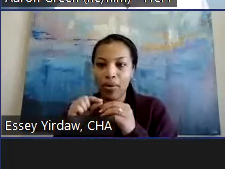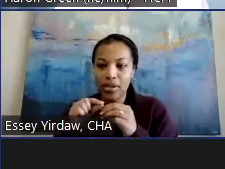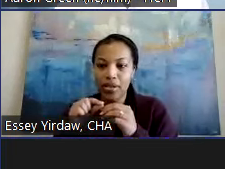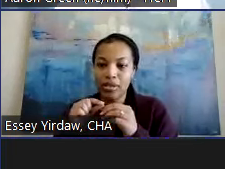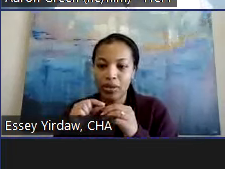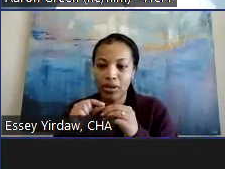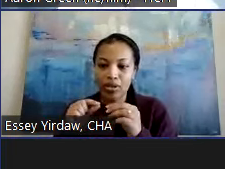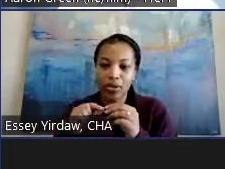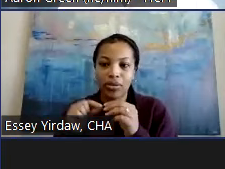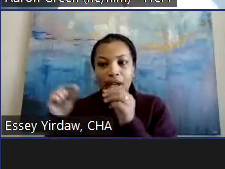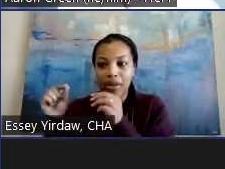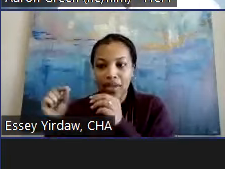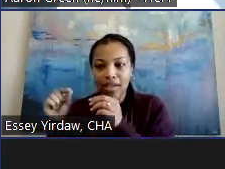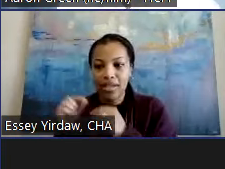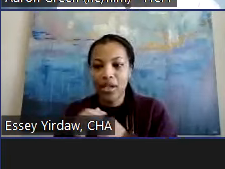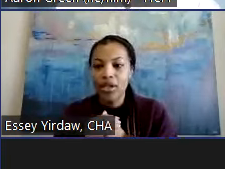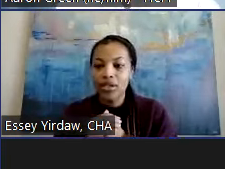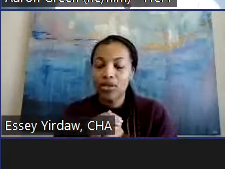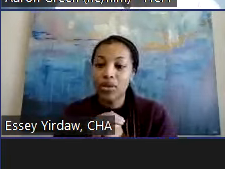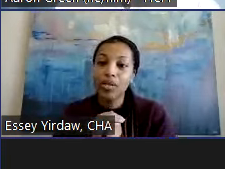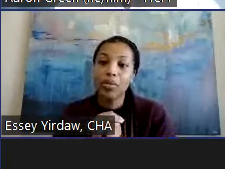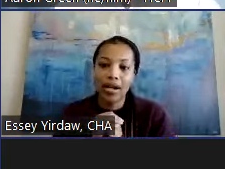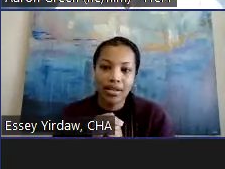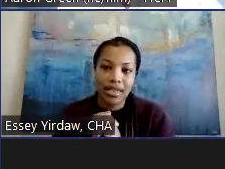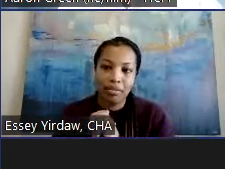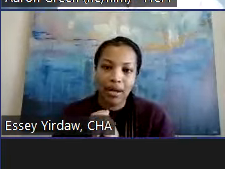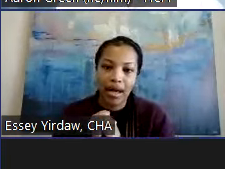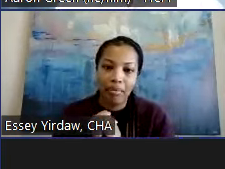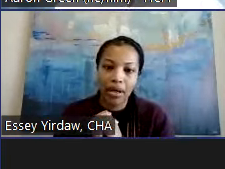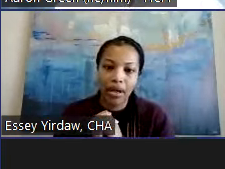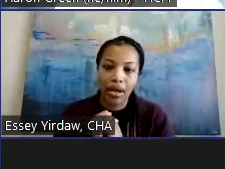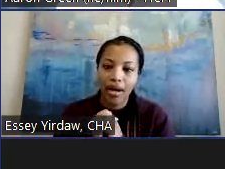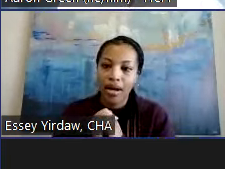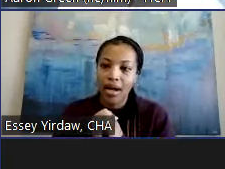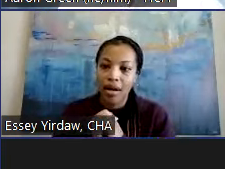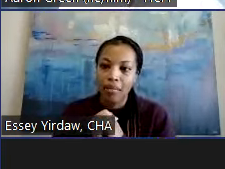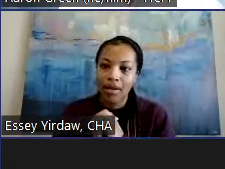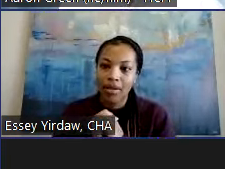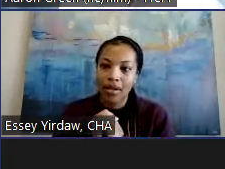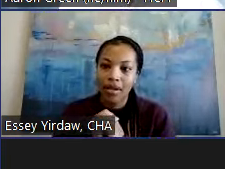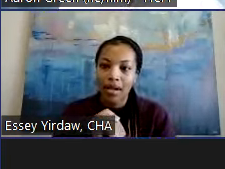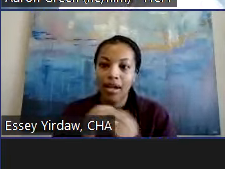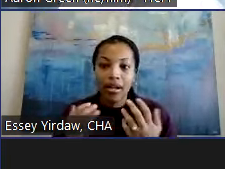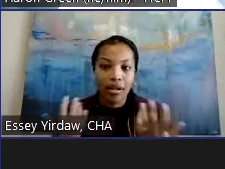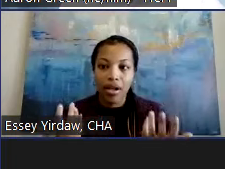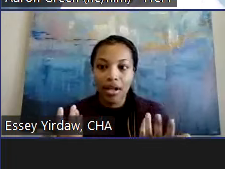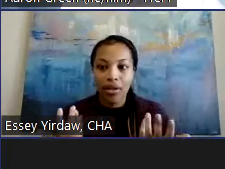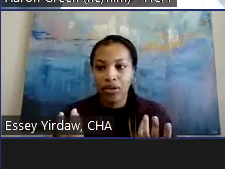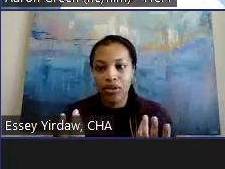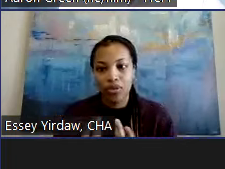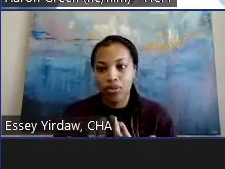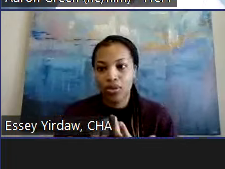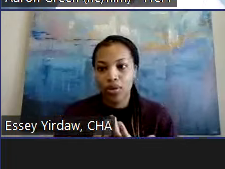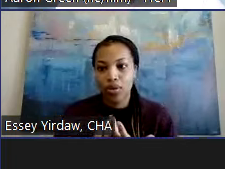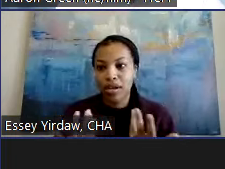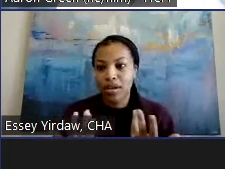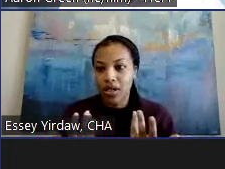data points are similar, so they mean this. So that's what I anticipate happening. But I think in any of